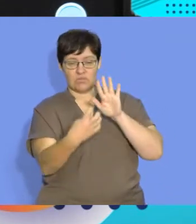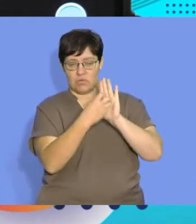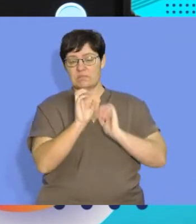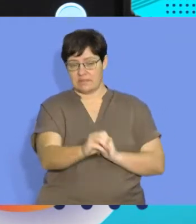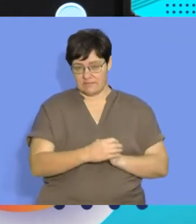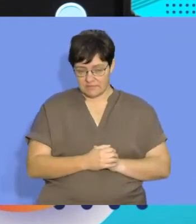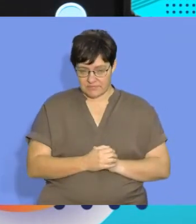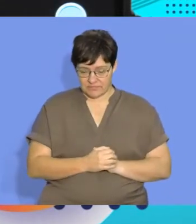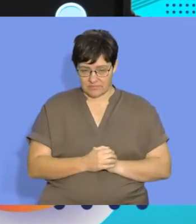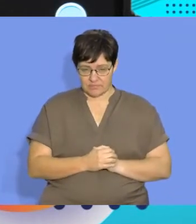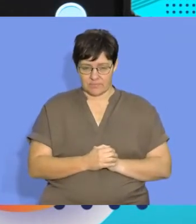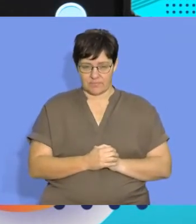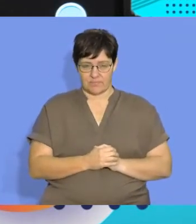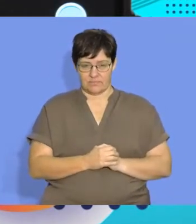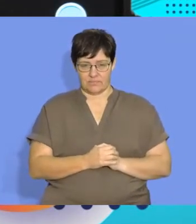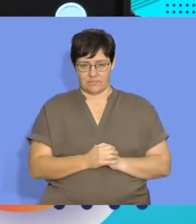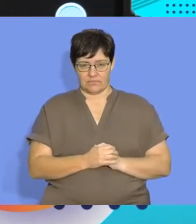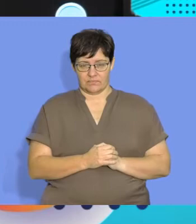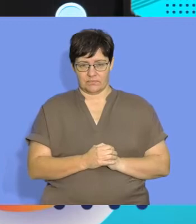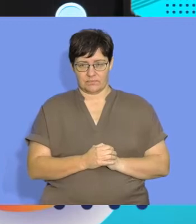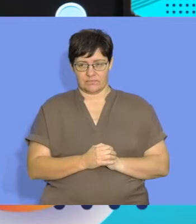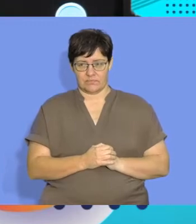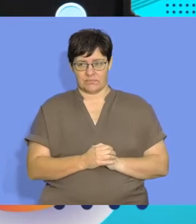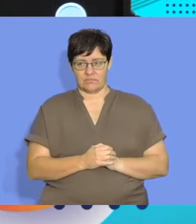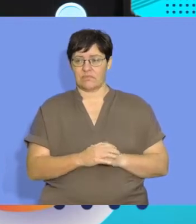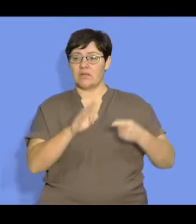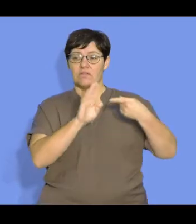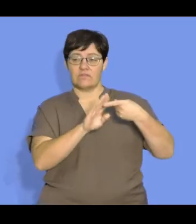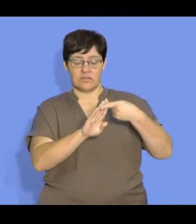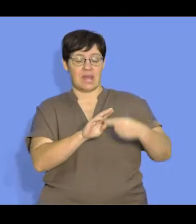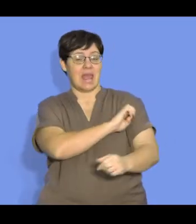there are 4 different types of graphs that we can talk about.